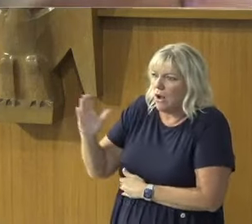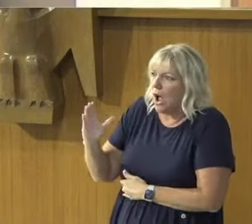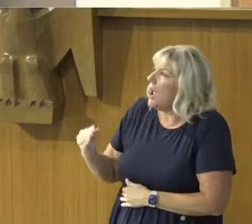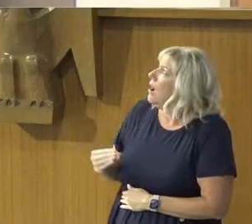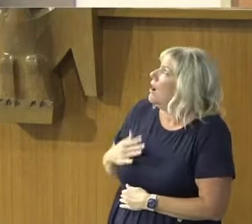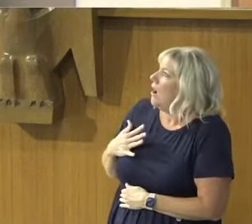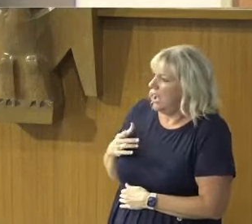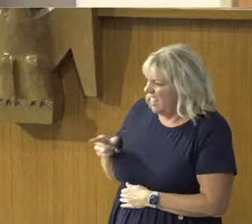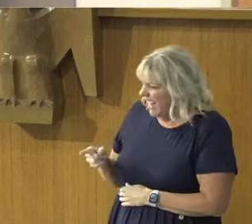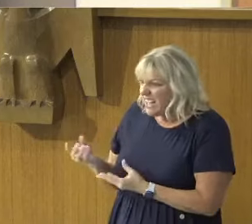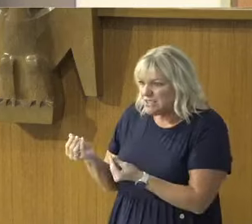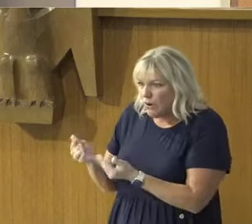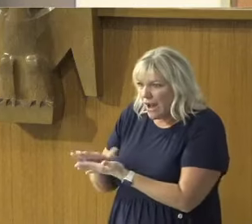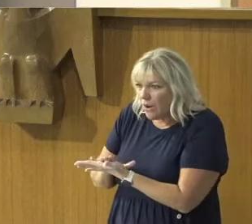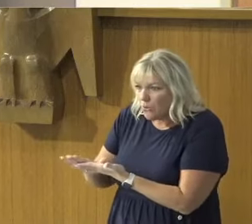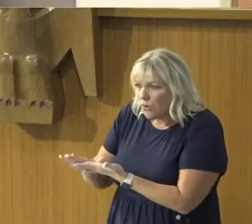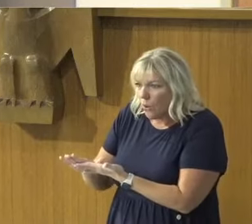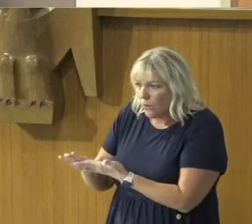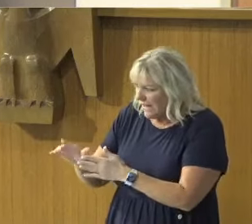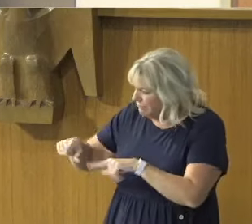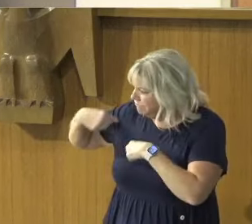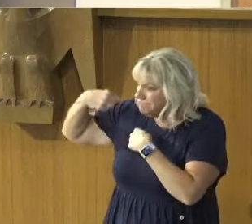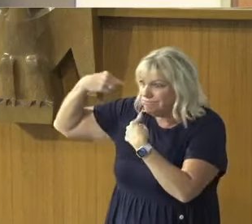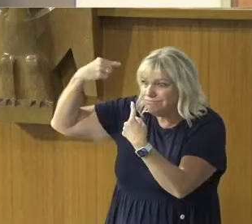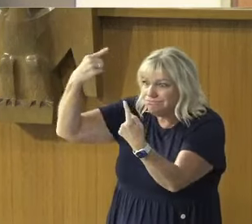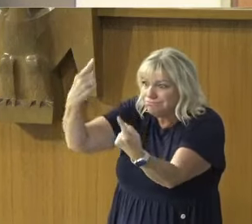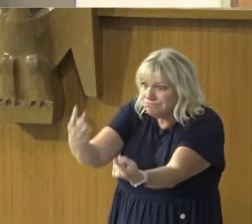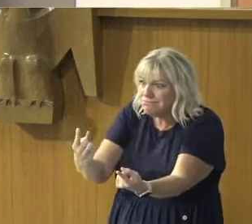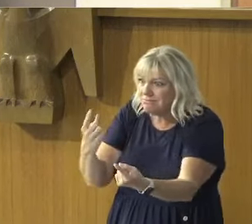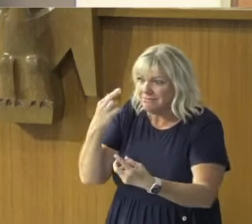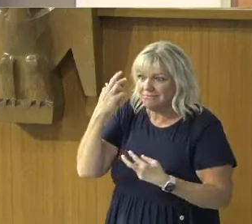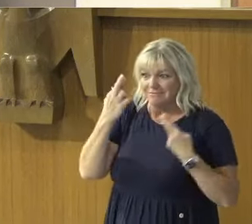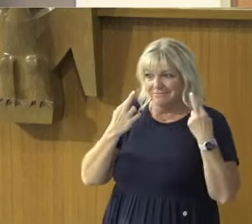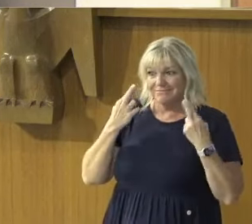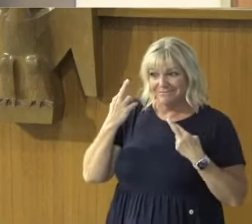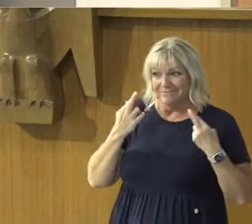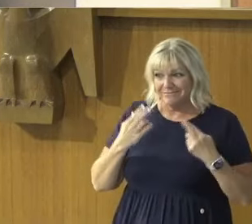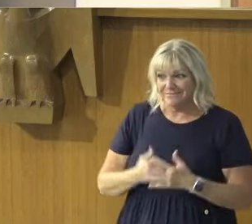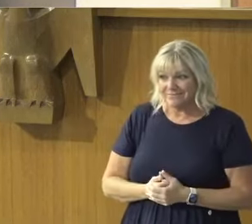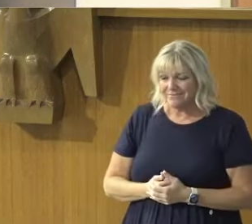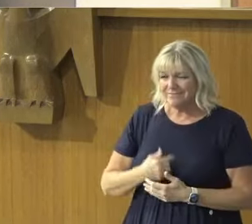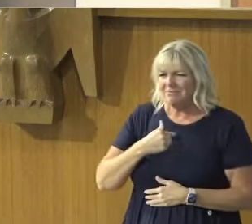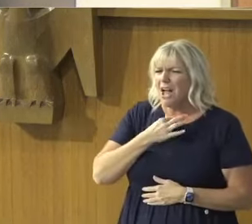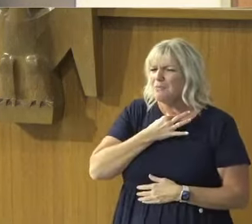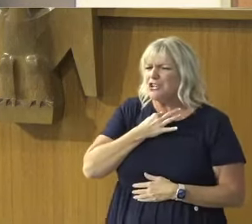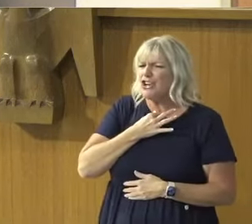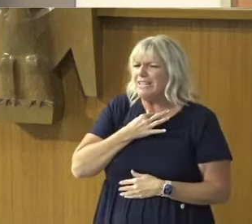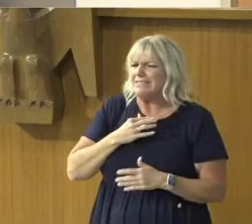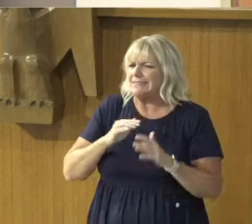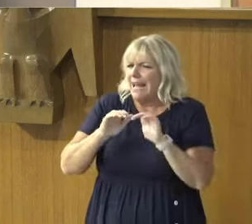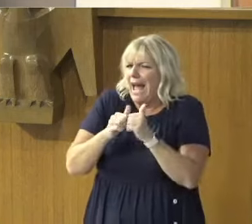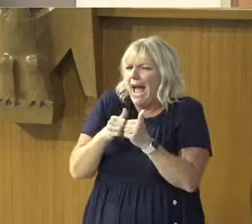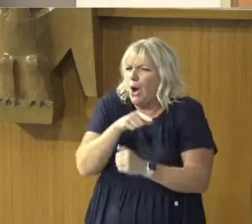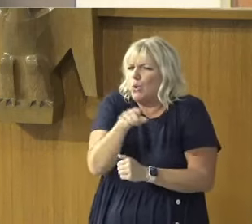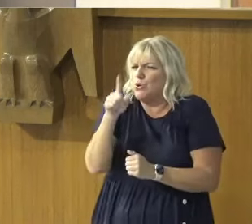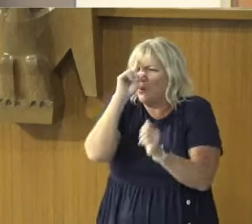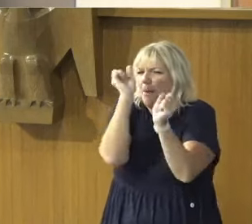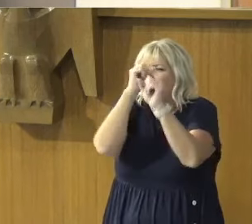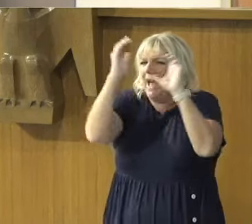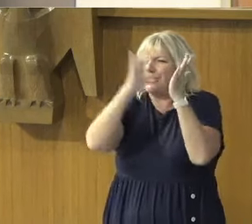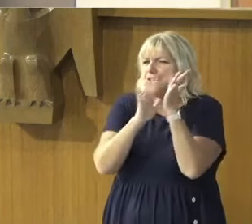been holy ground all along. Now, I'm always curious how others imagine these Bible scenes. And so, I